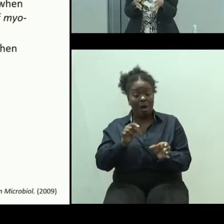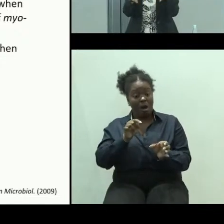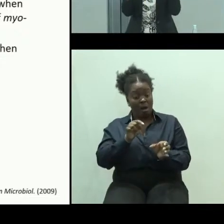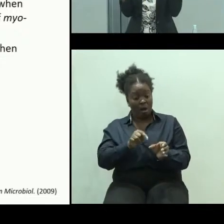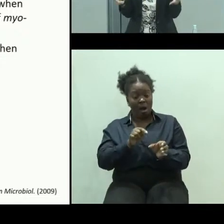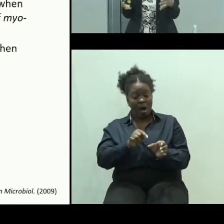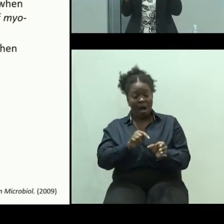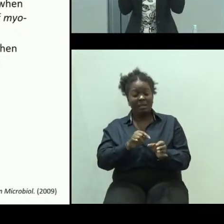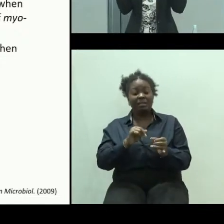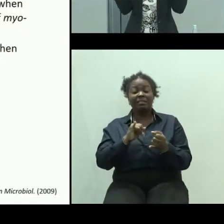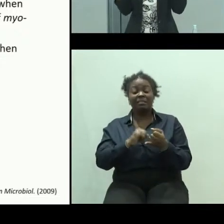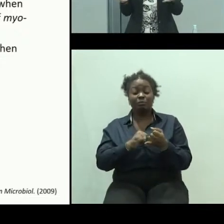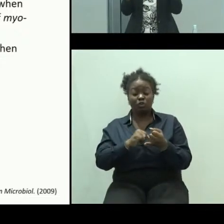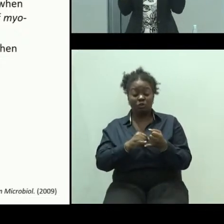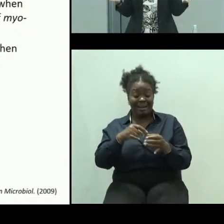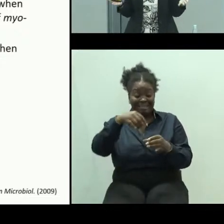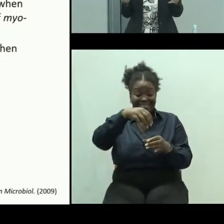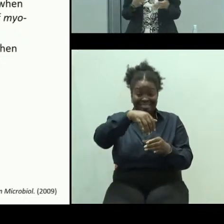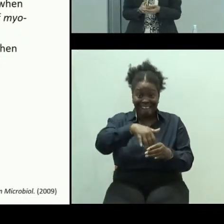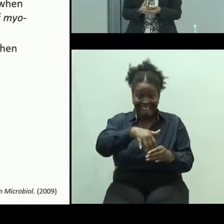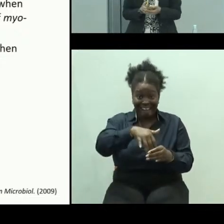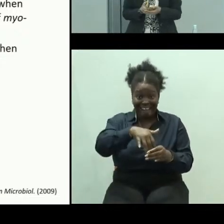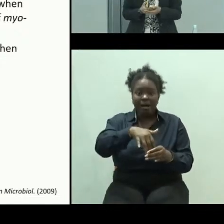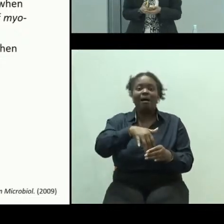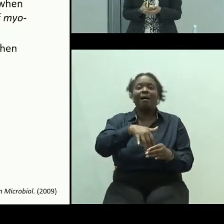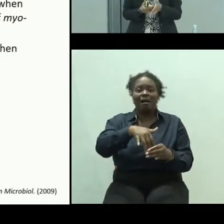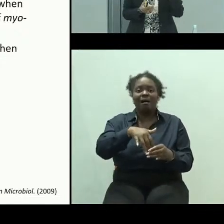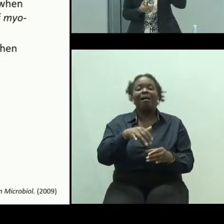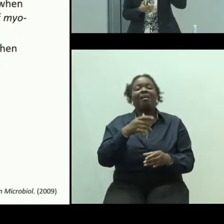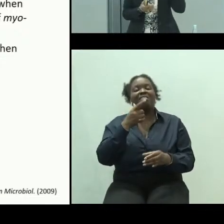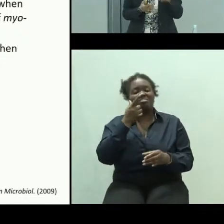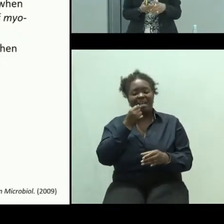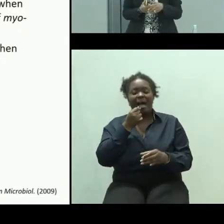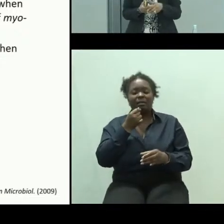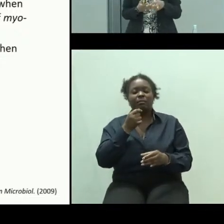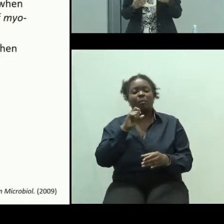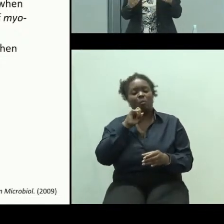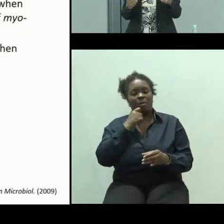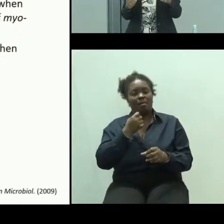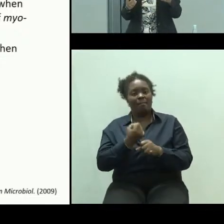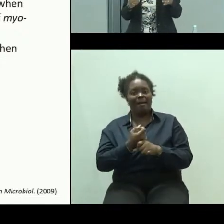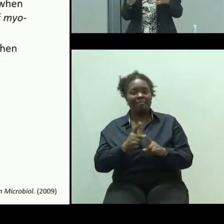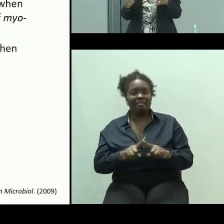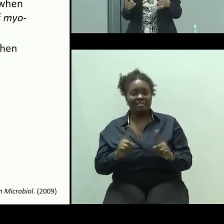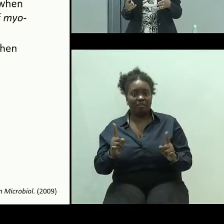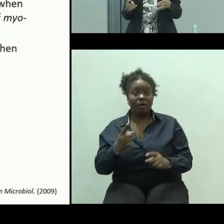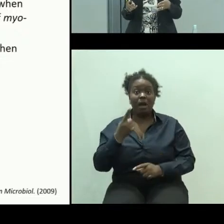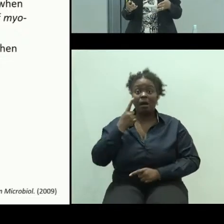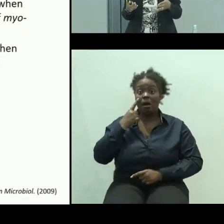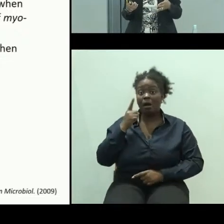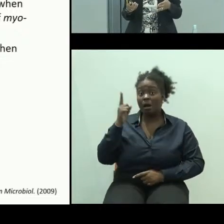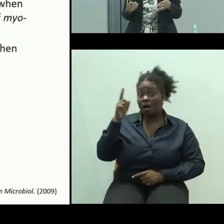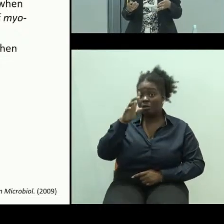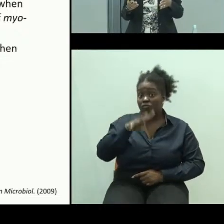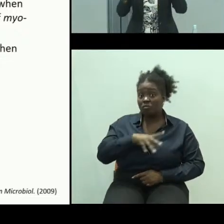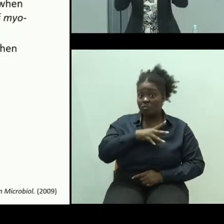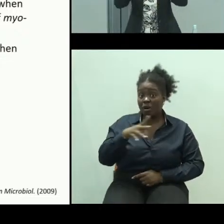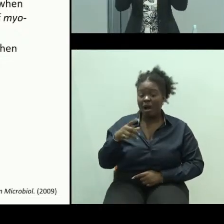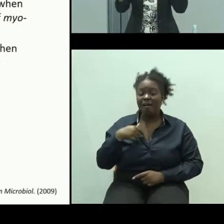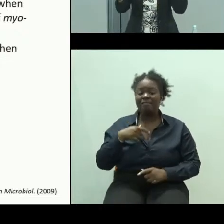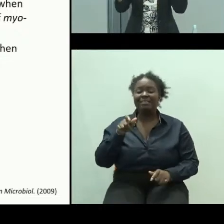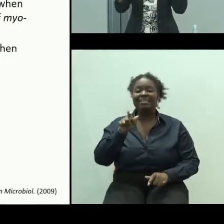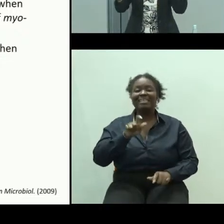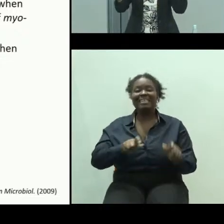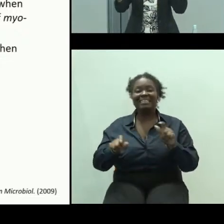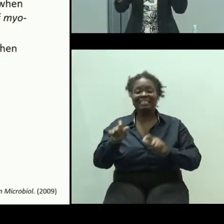present, then we would perhaps see higher titers. And I'm showing here a graph where we did that experiment, where we had